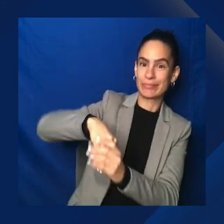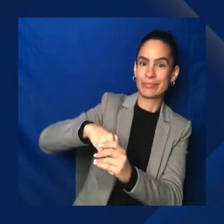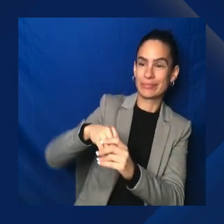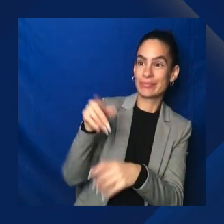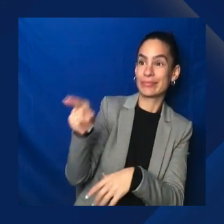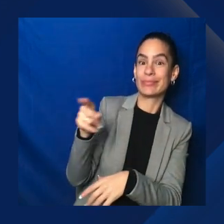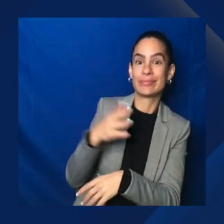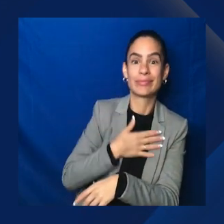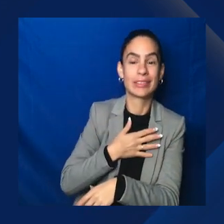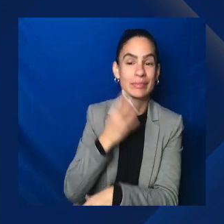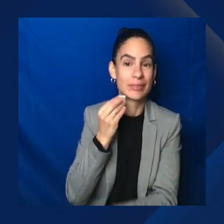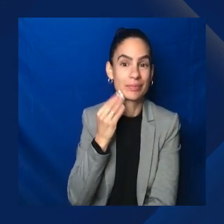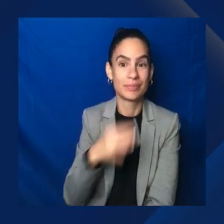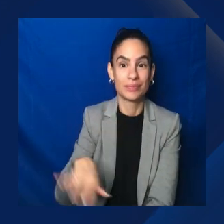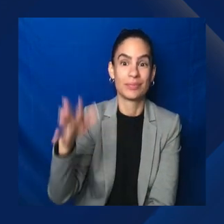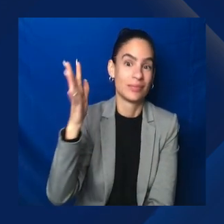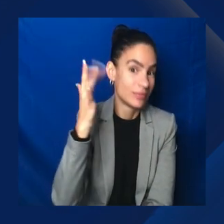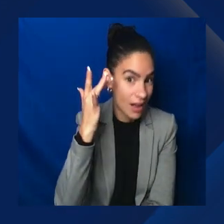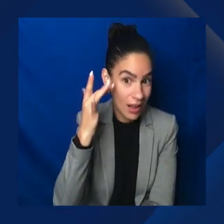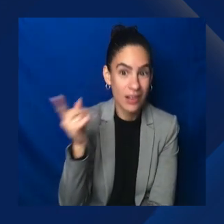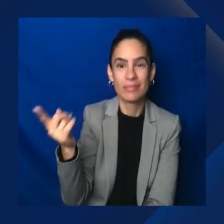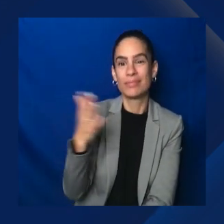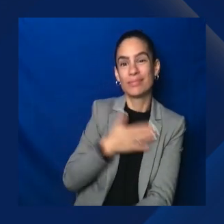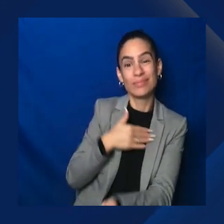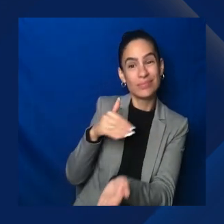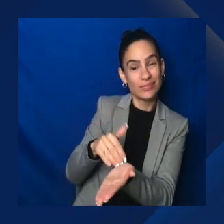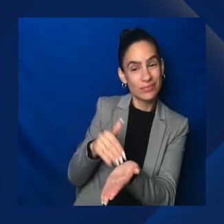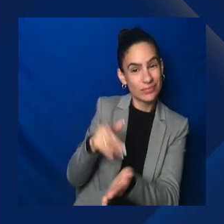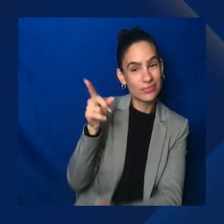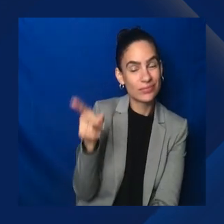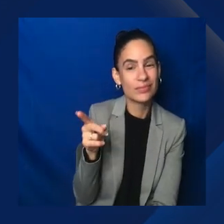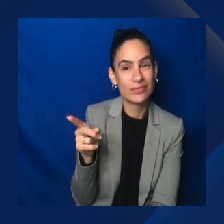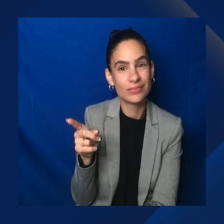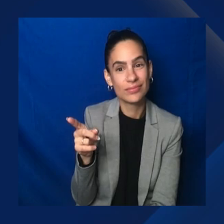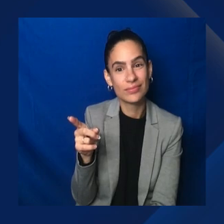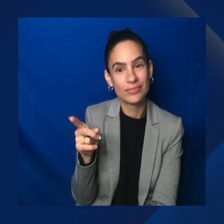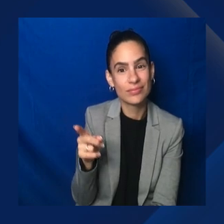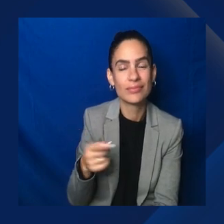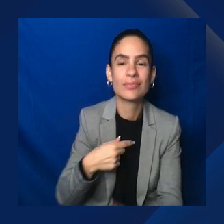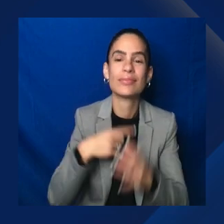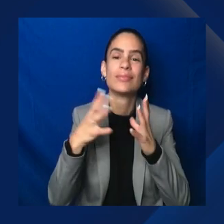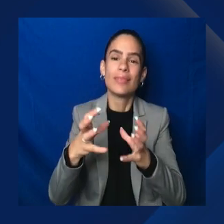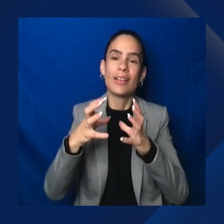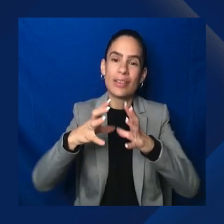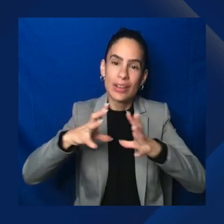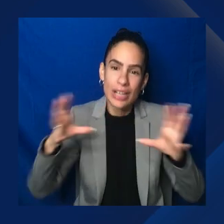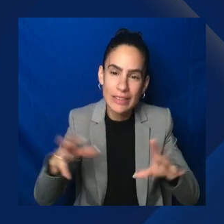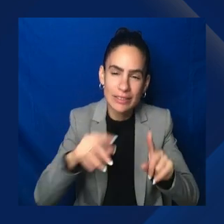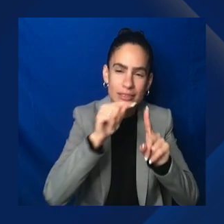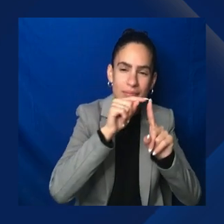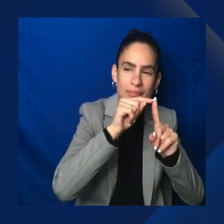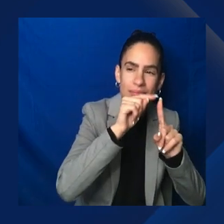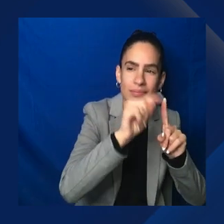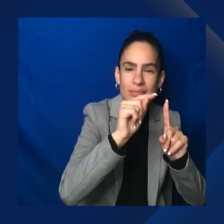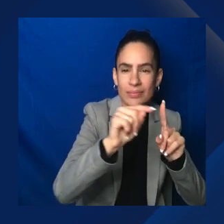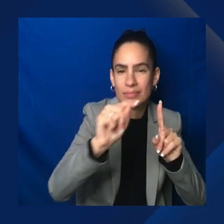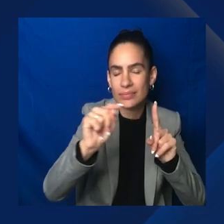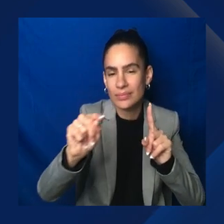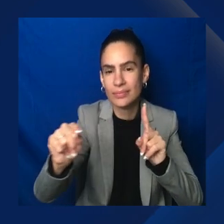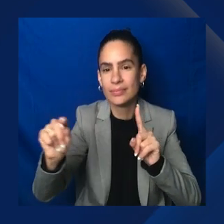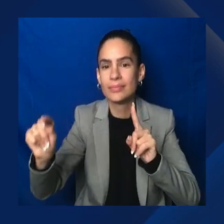In conclusion, I just want to urge each and every one of you that we must